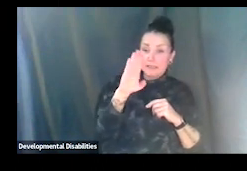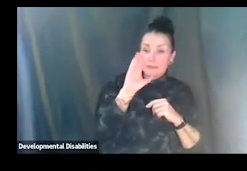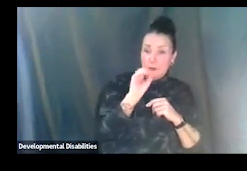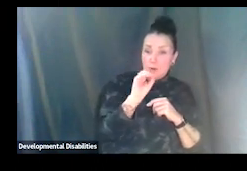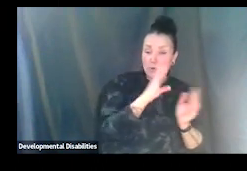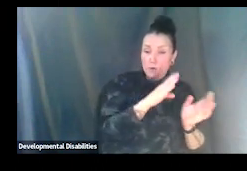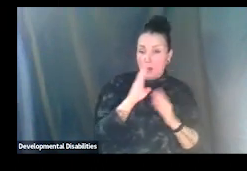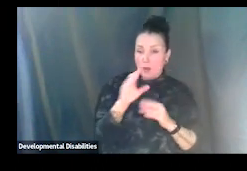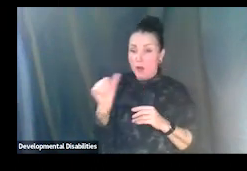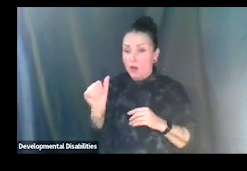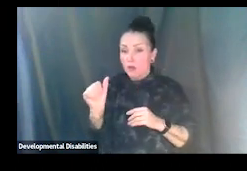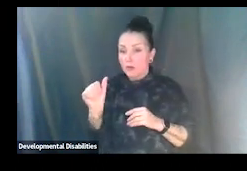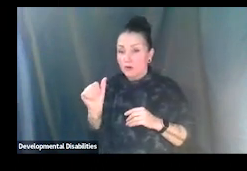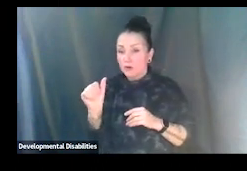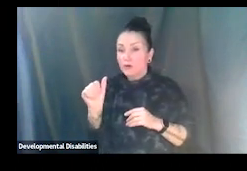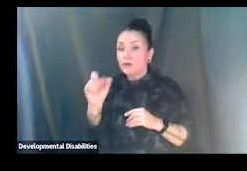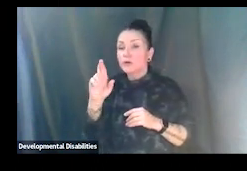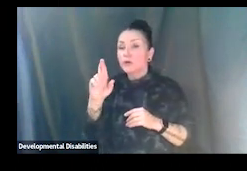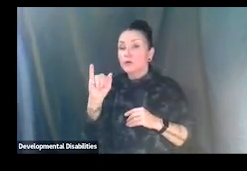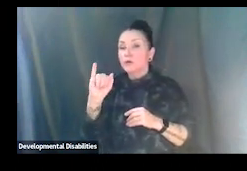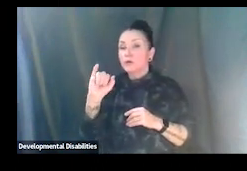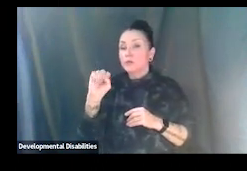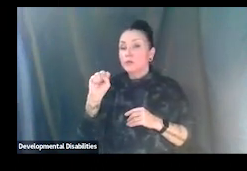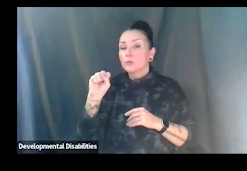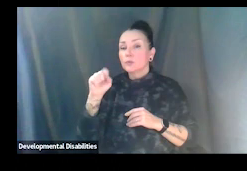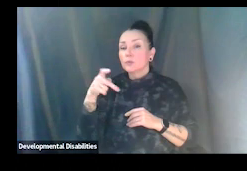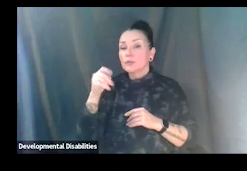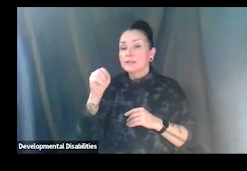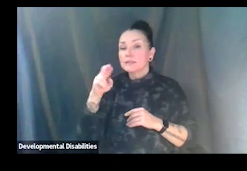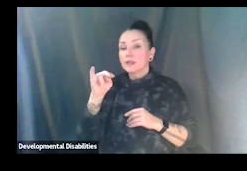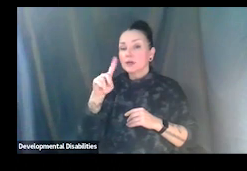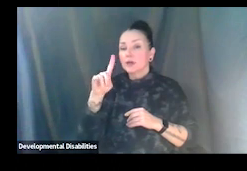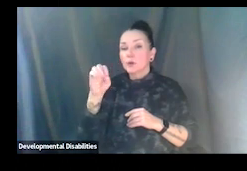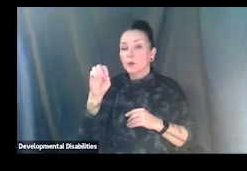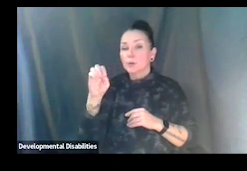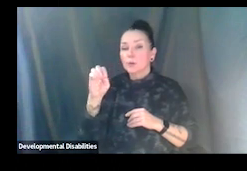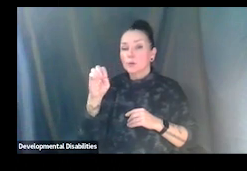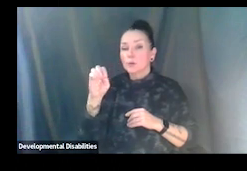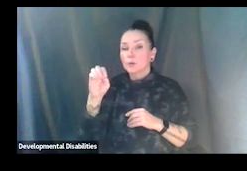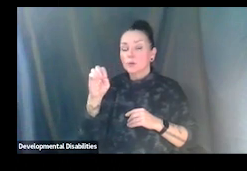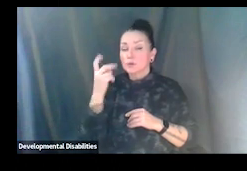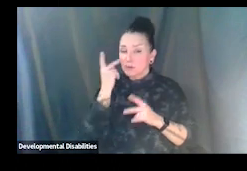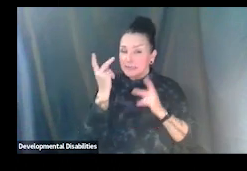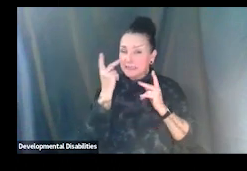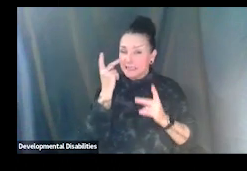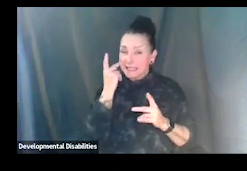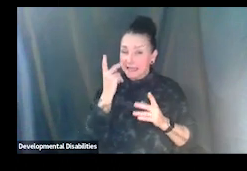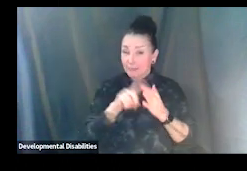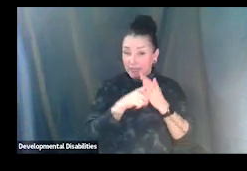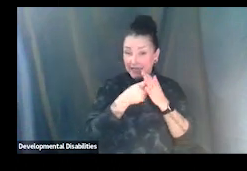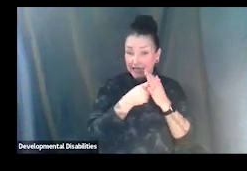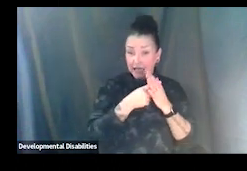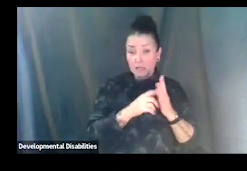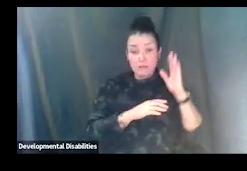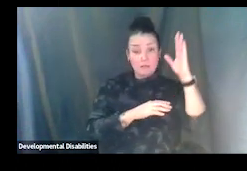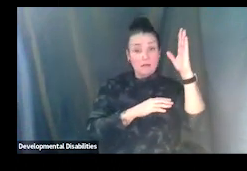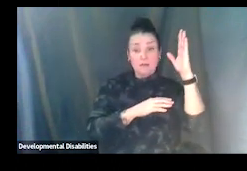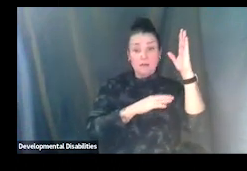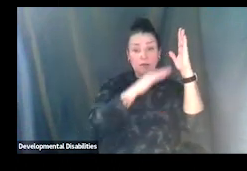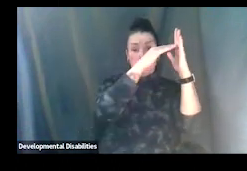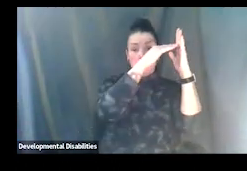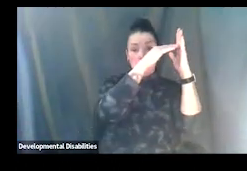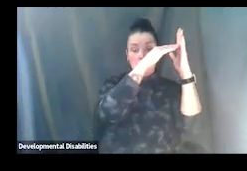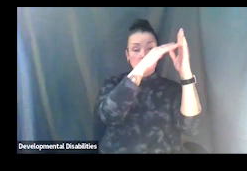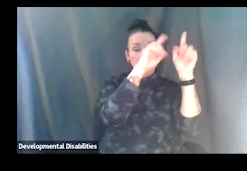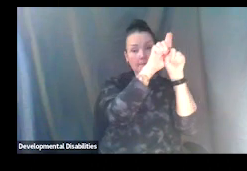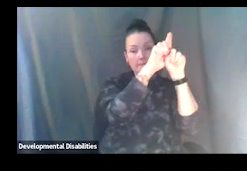scale. Whereas people on placebo, there was an initial slight reduction, but then it sort of stayed fairly stable after that. And by the end of 8 weeks, there was